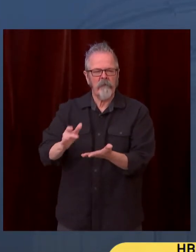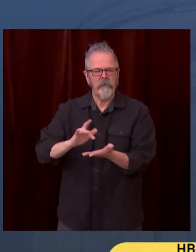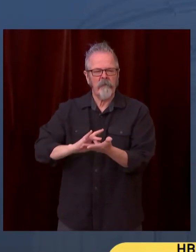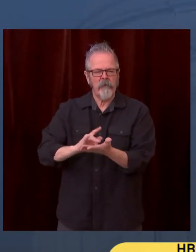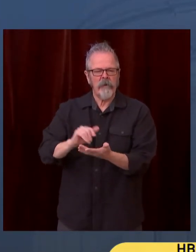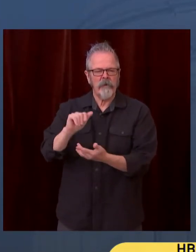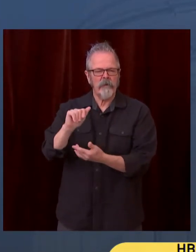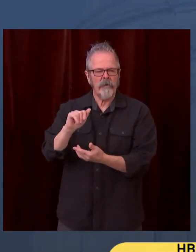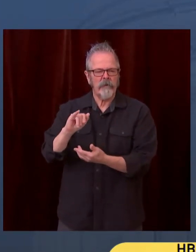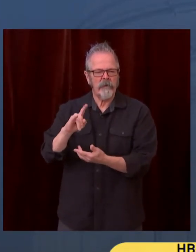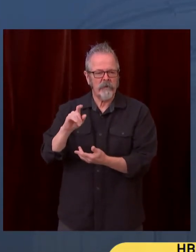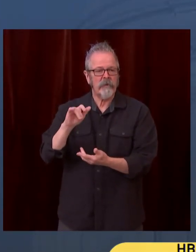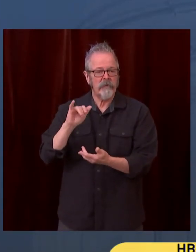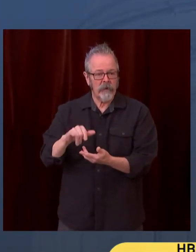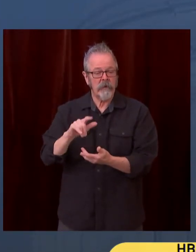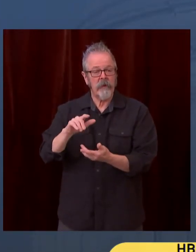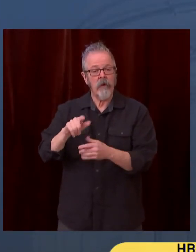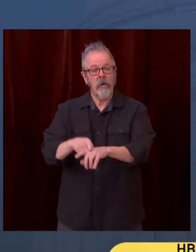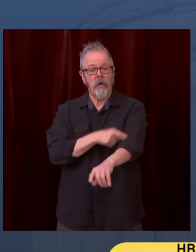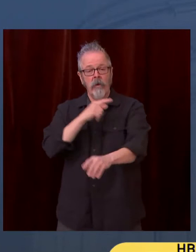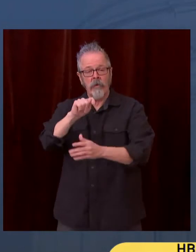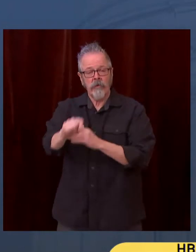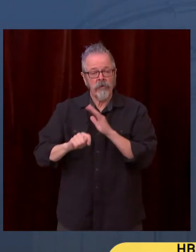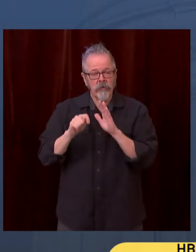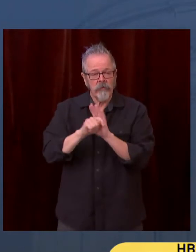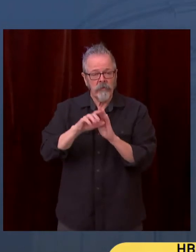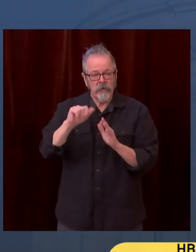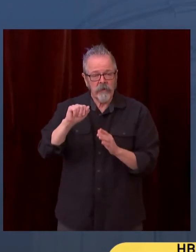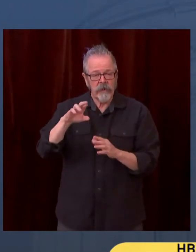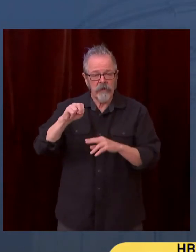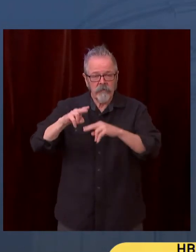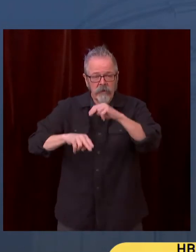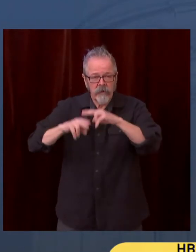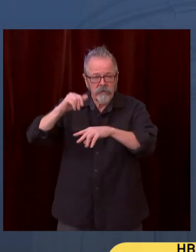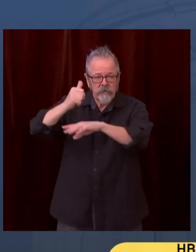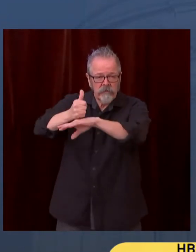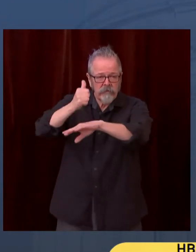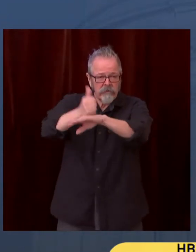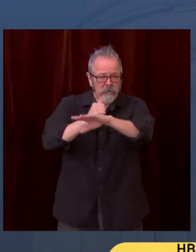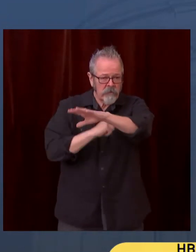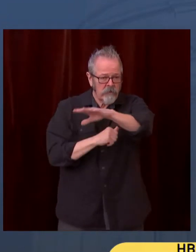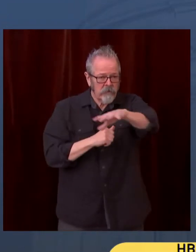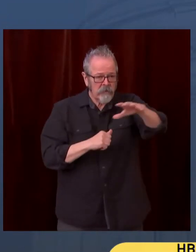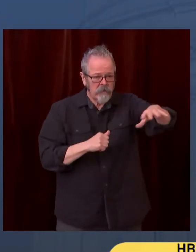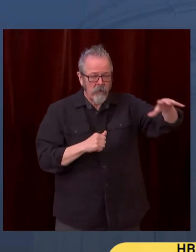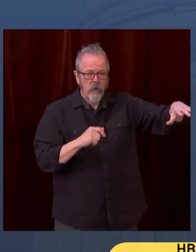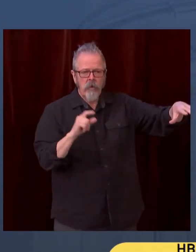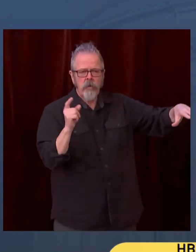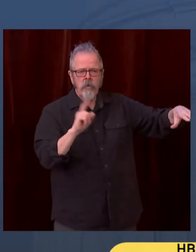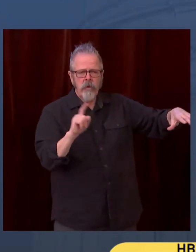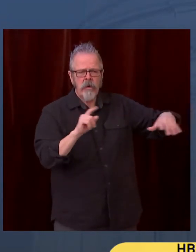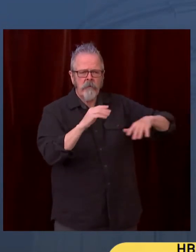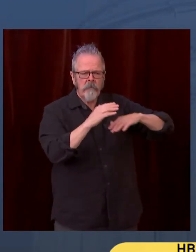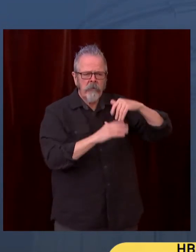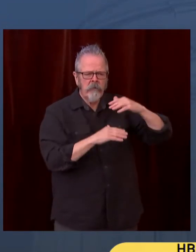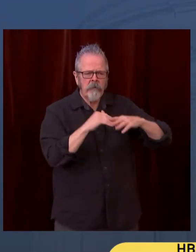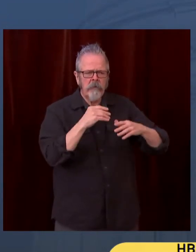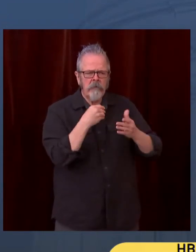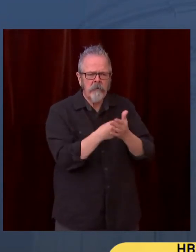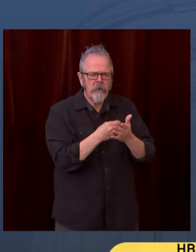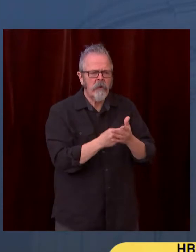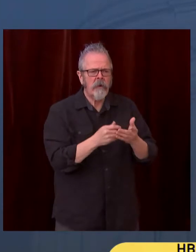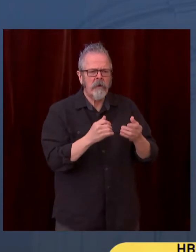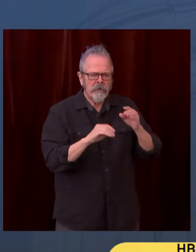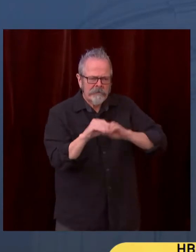incurred during 2020. And it won't cost the state any additional money. Thanks, Representative Ormsby and Senator Rolfes, for their